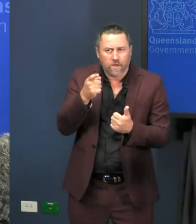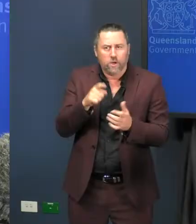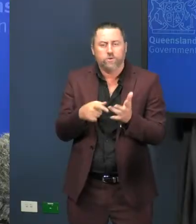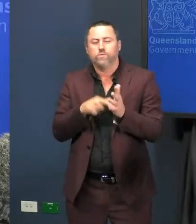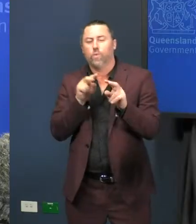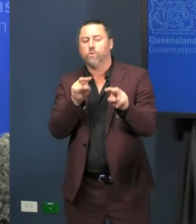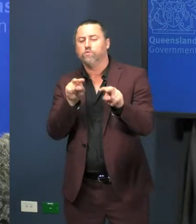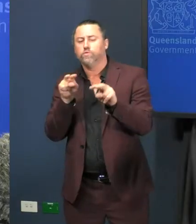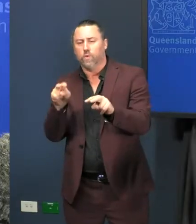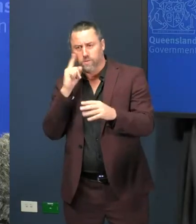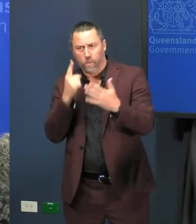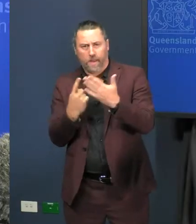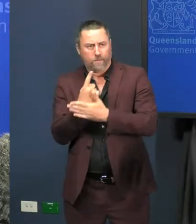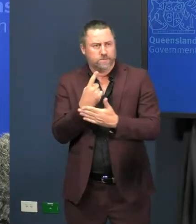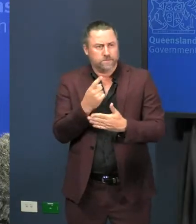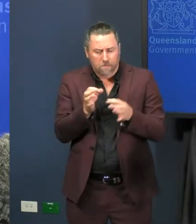information.